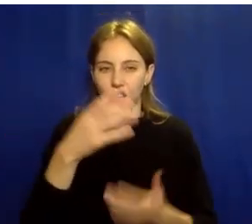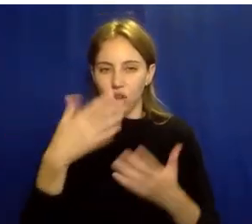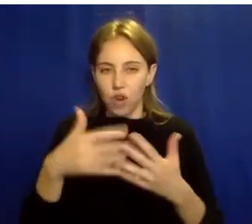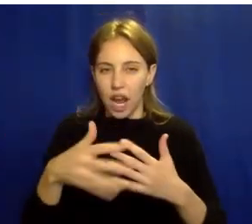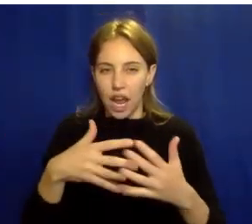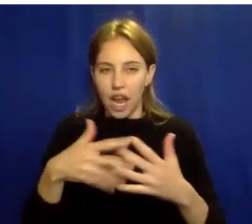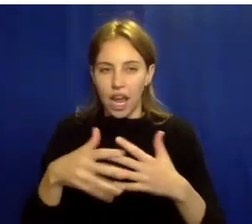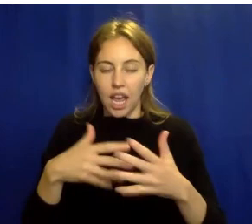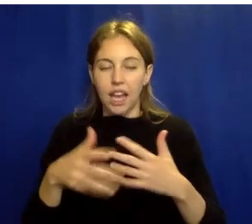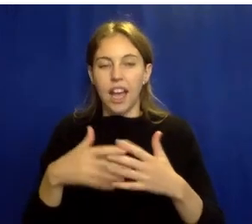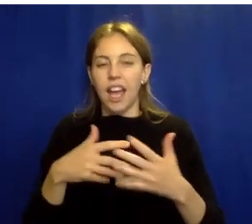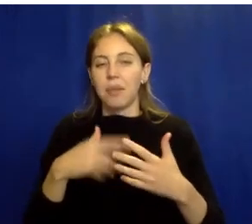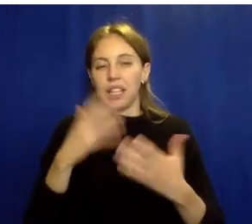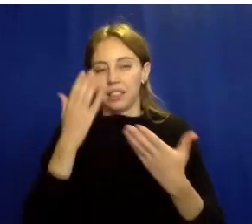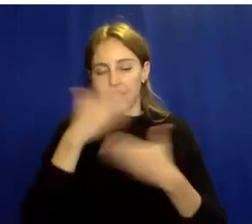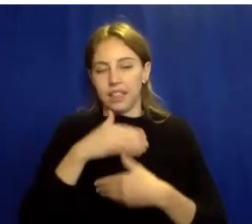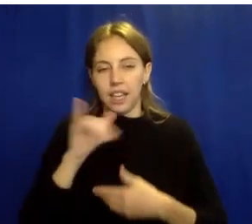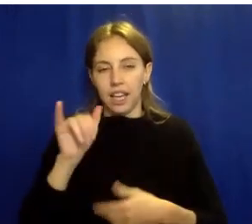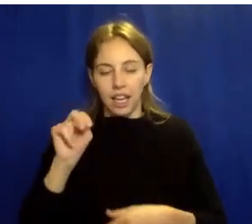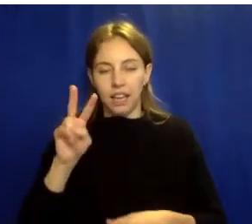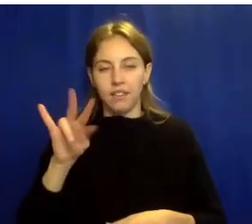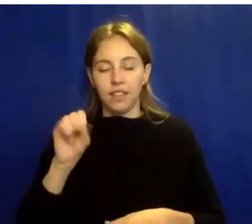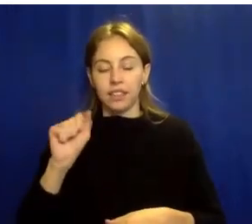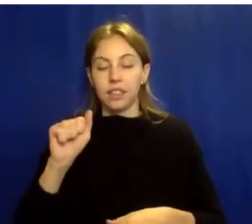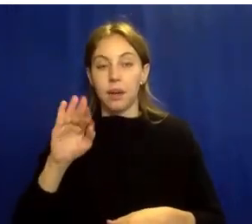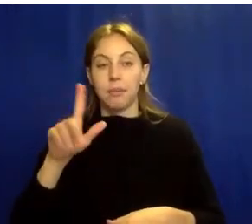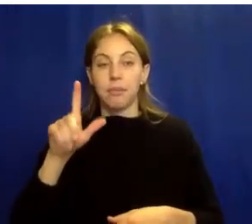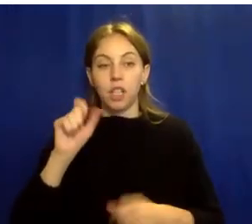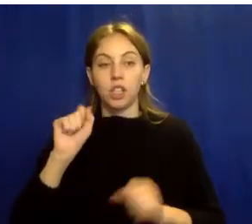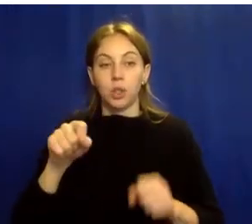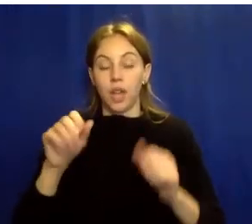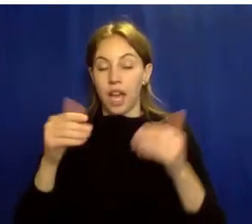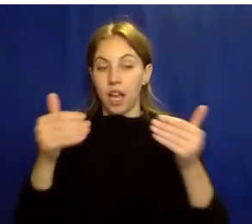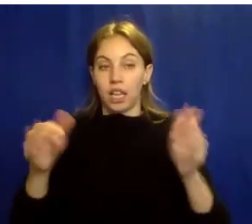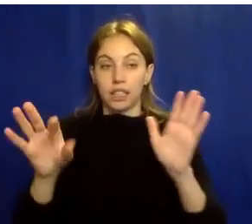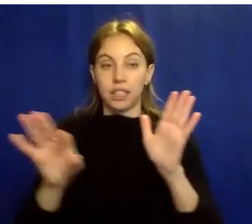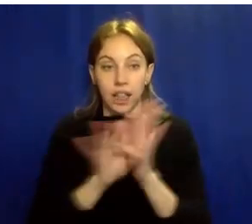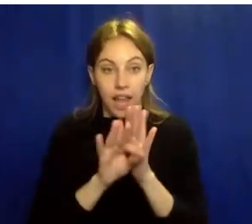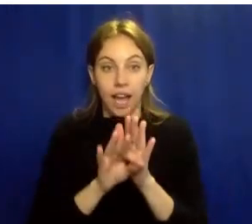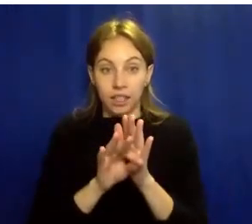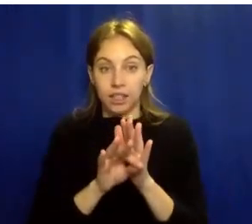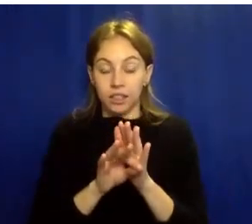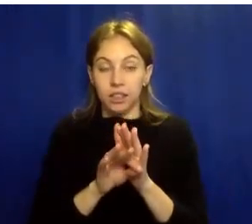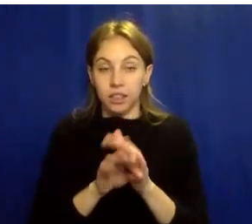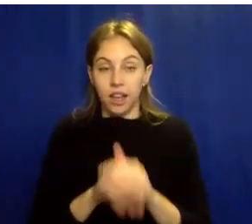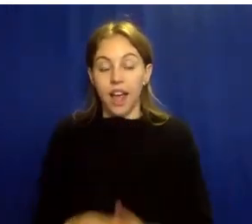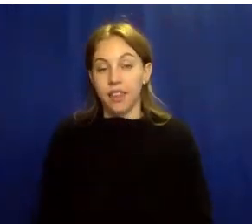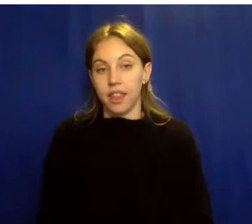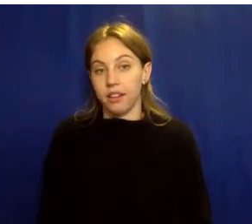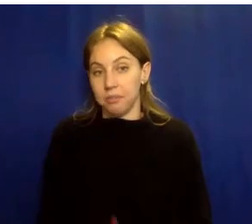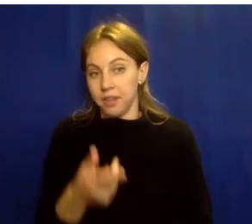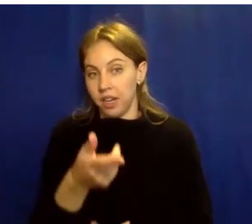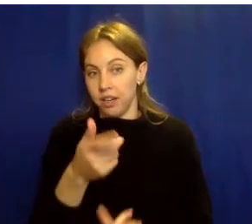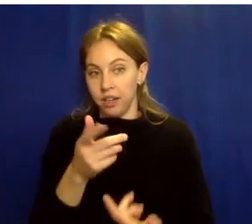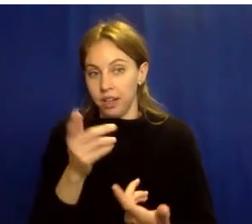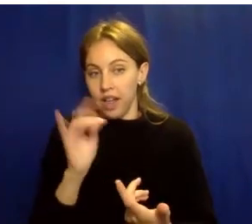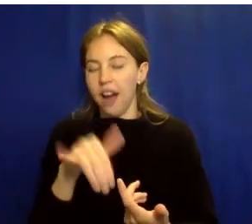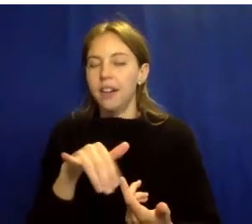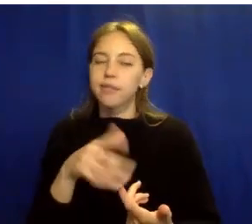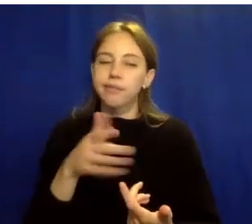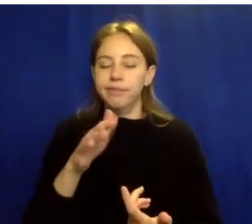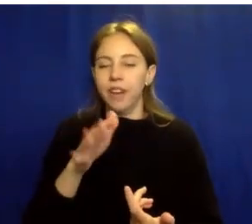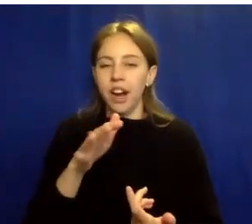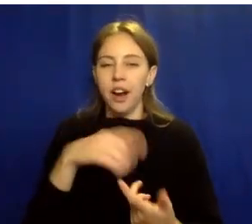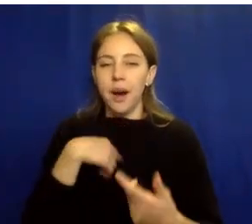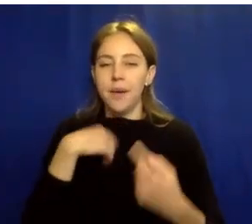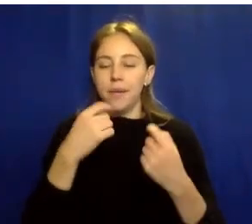can't do anything here. It tells you it's unpublished. So you can select this, and then that's a little bit. You've